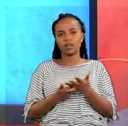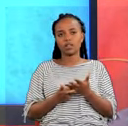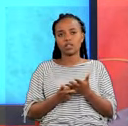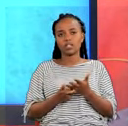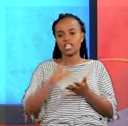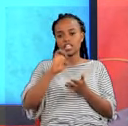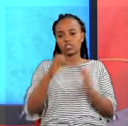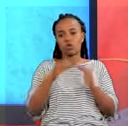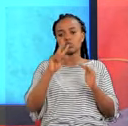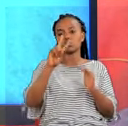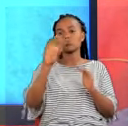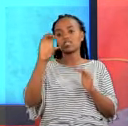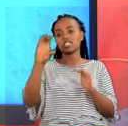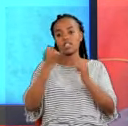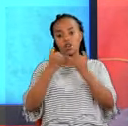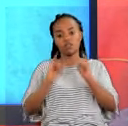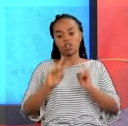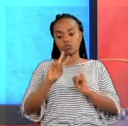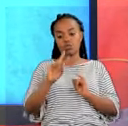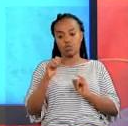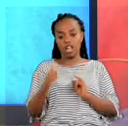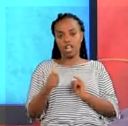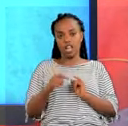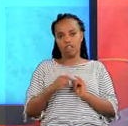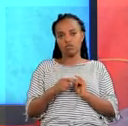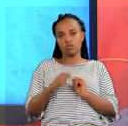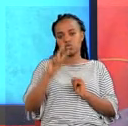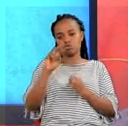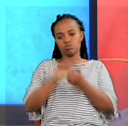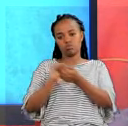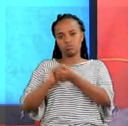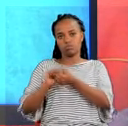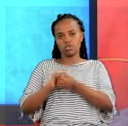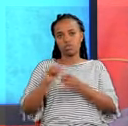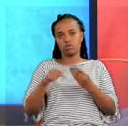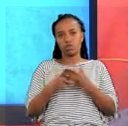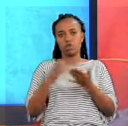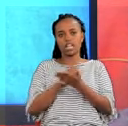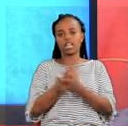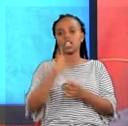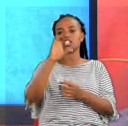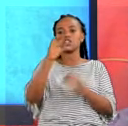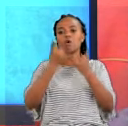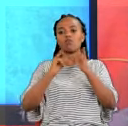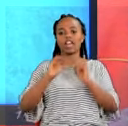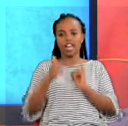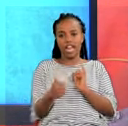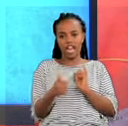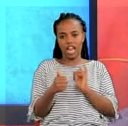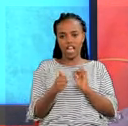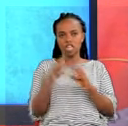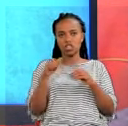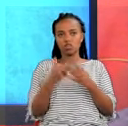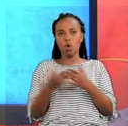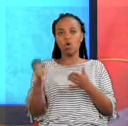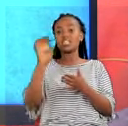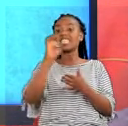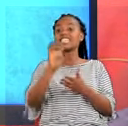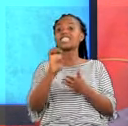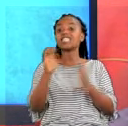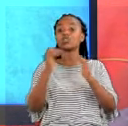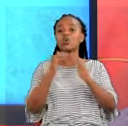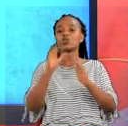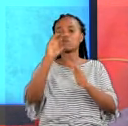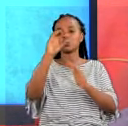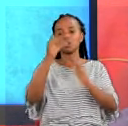2c over 2a, taking this ratio, you have c over a. Therefore, the eccentricity is